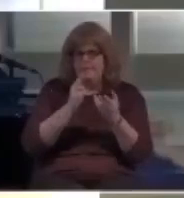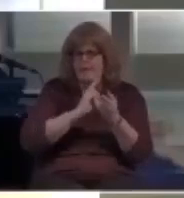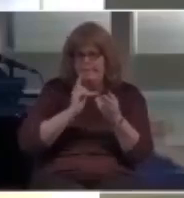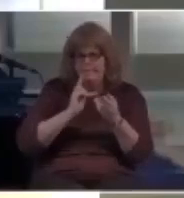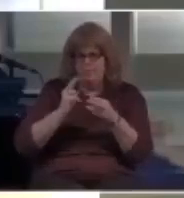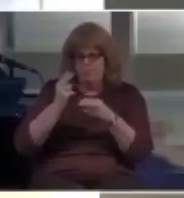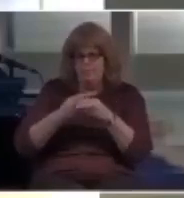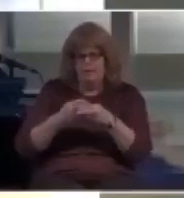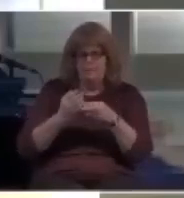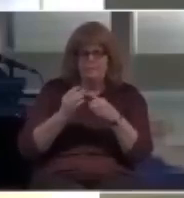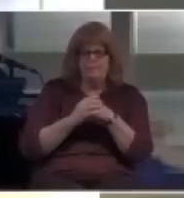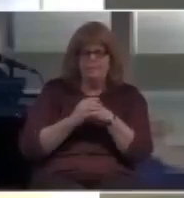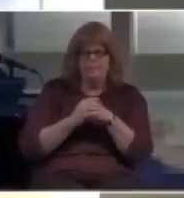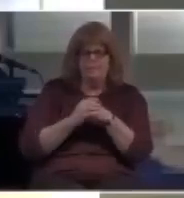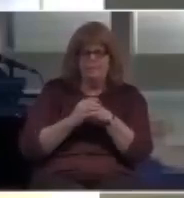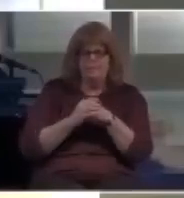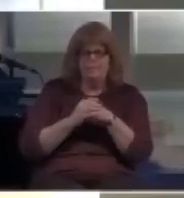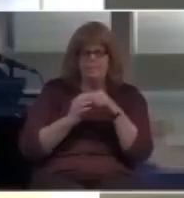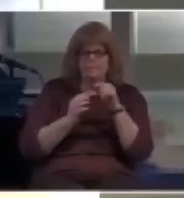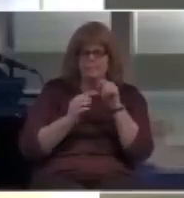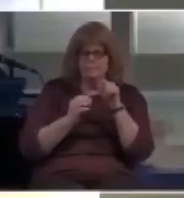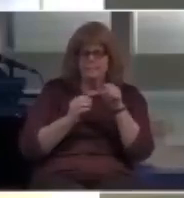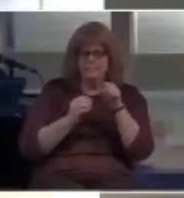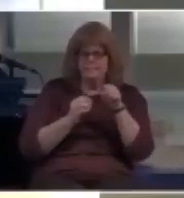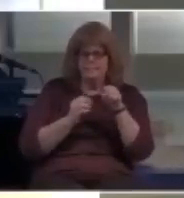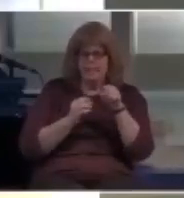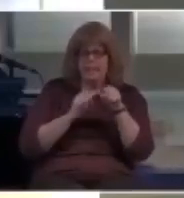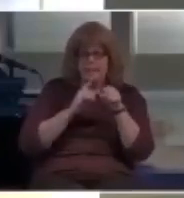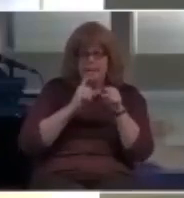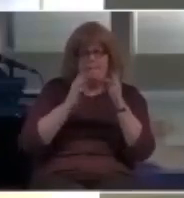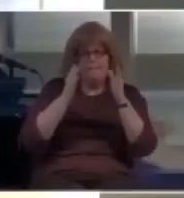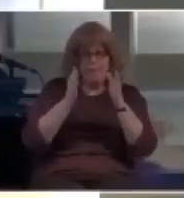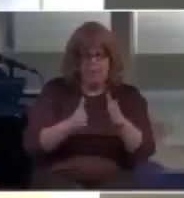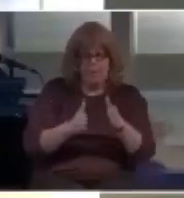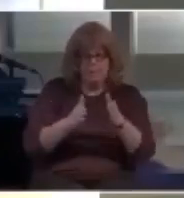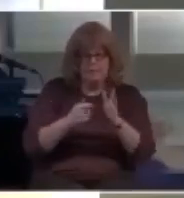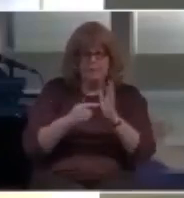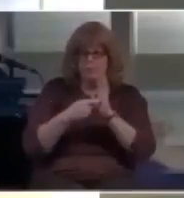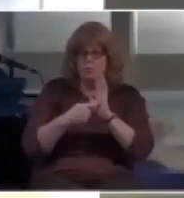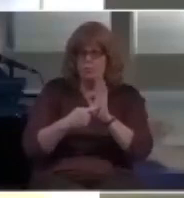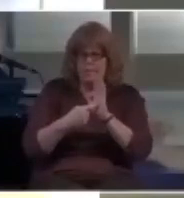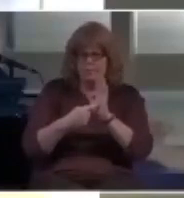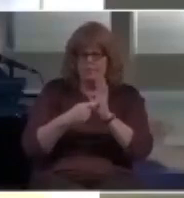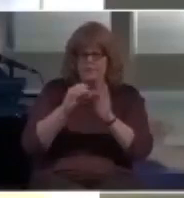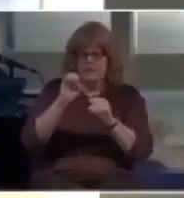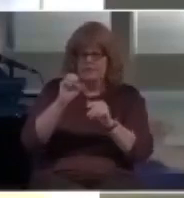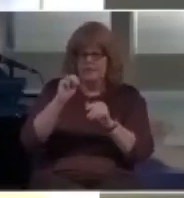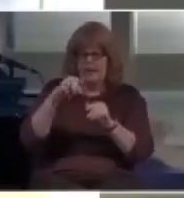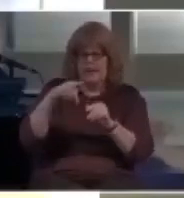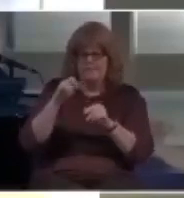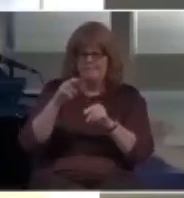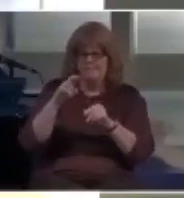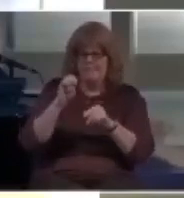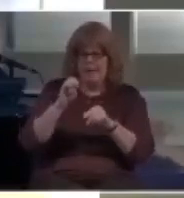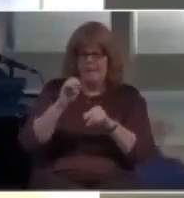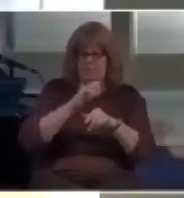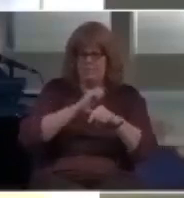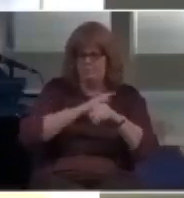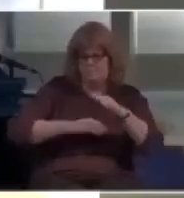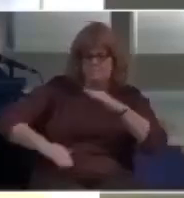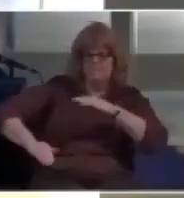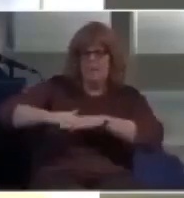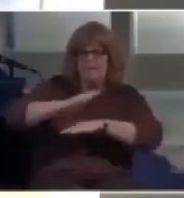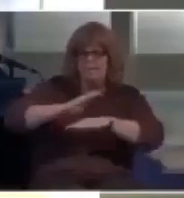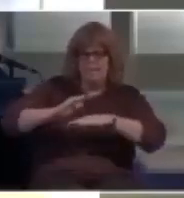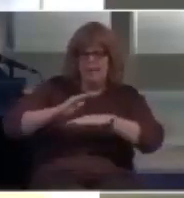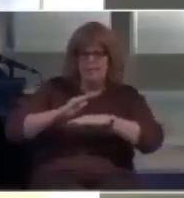name, is a person who represents an empire. Okay, he's a person